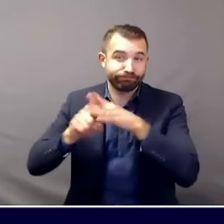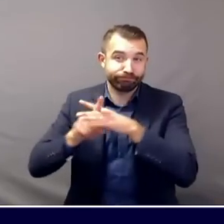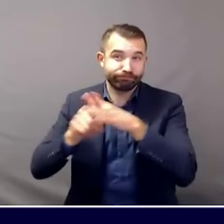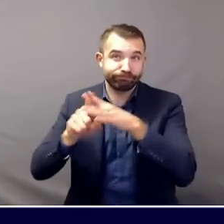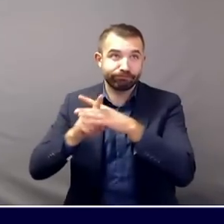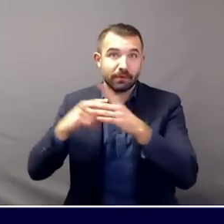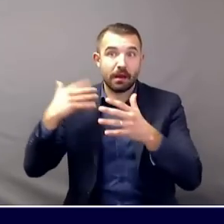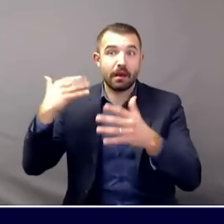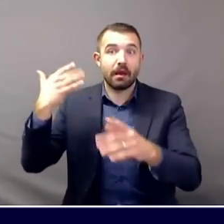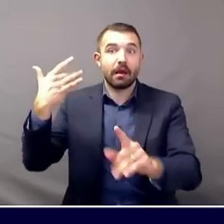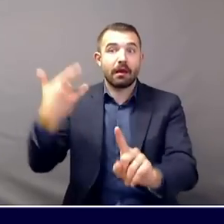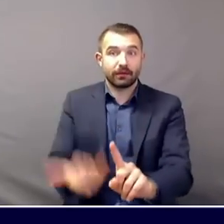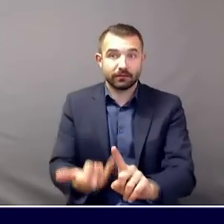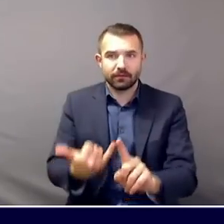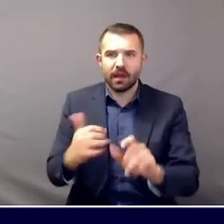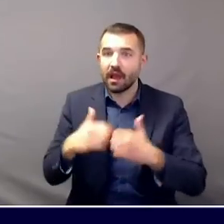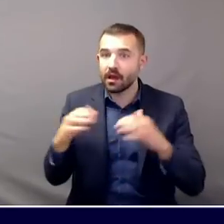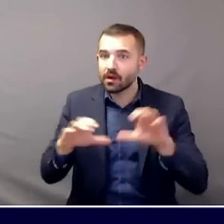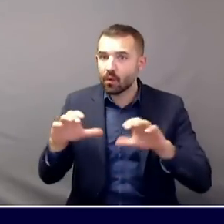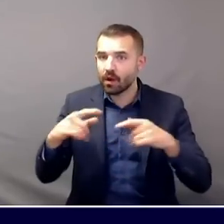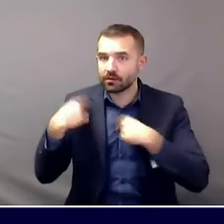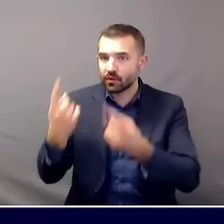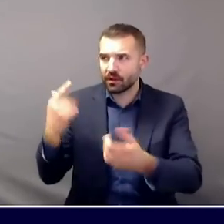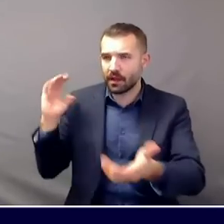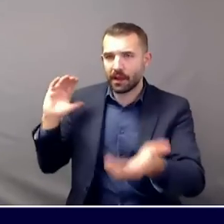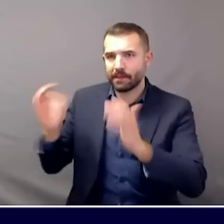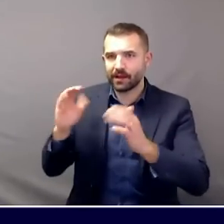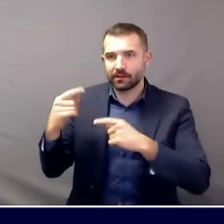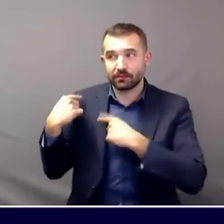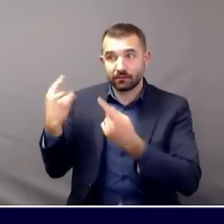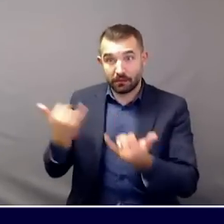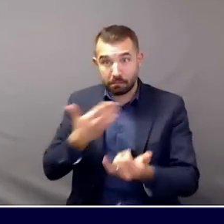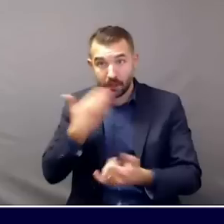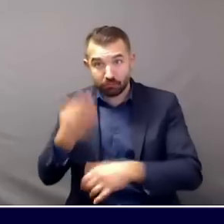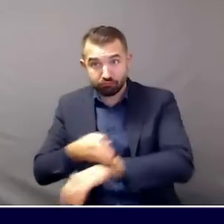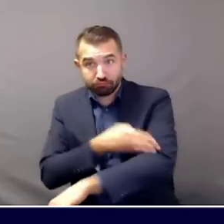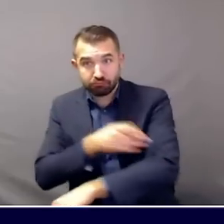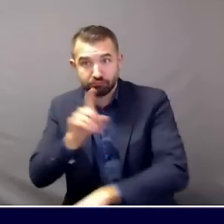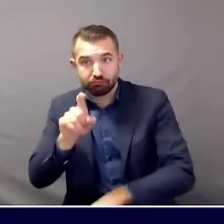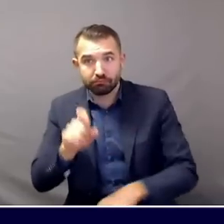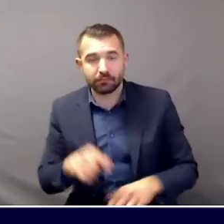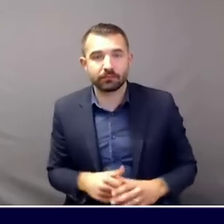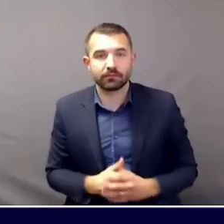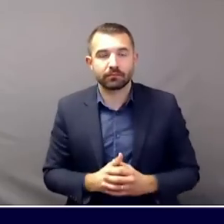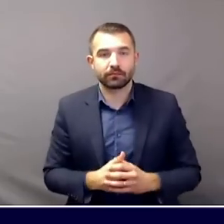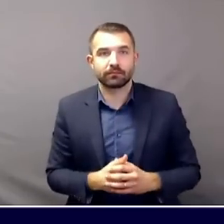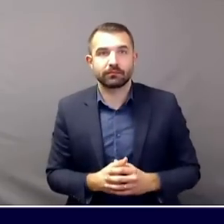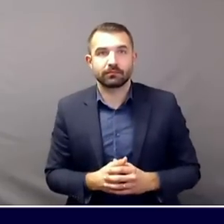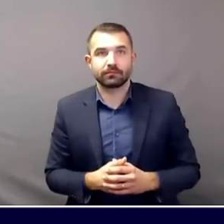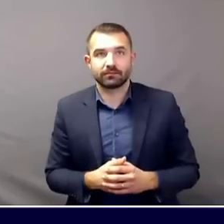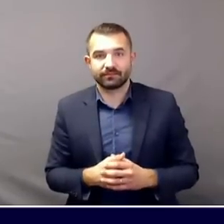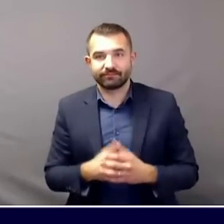settings? You know, Patty, it's difficult to characterize it